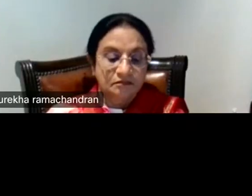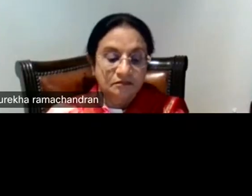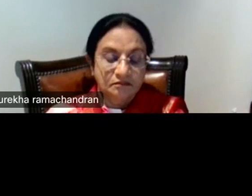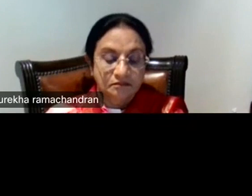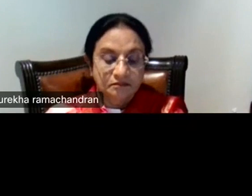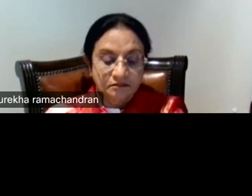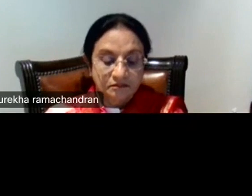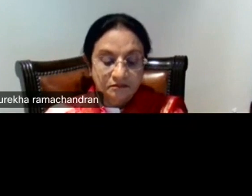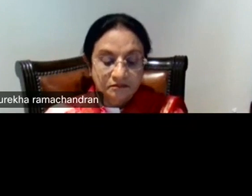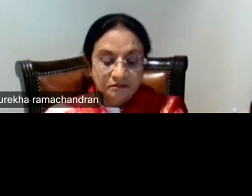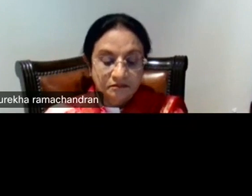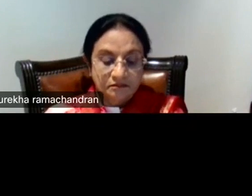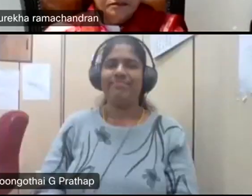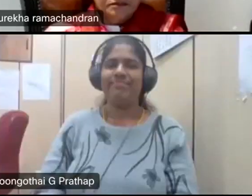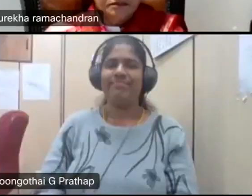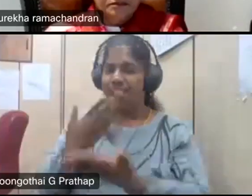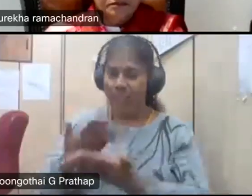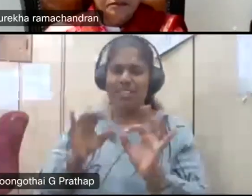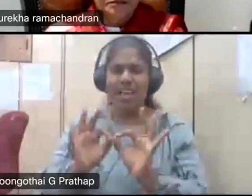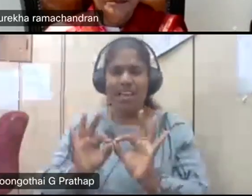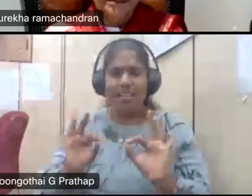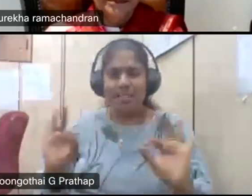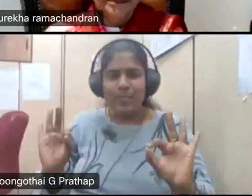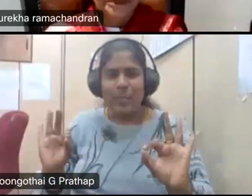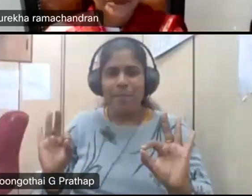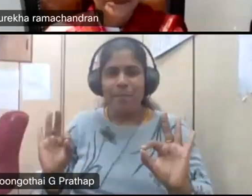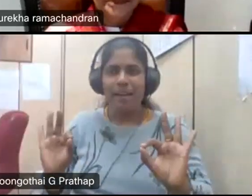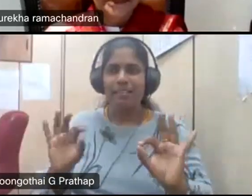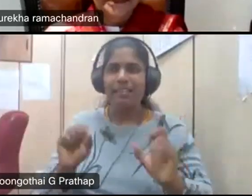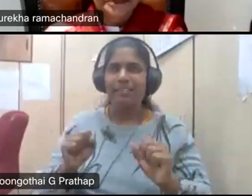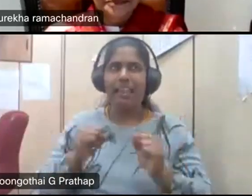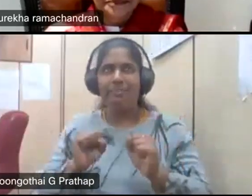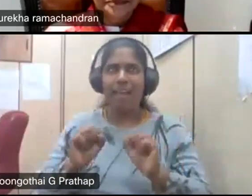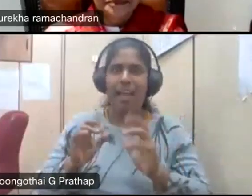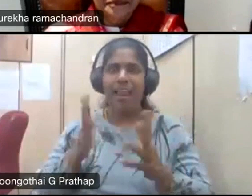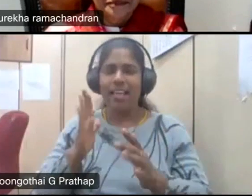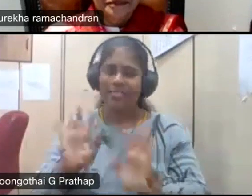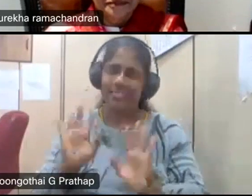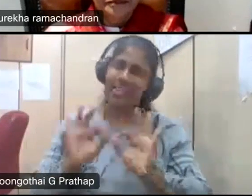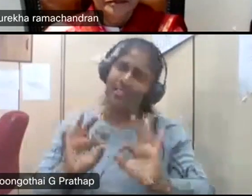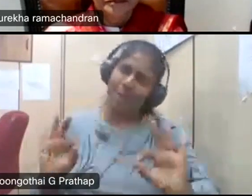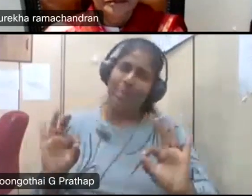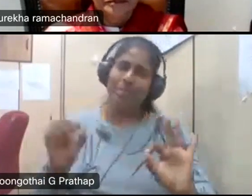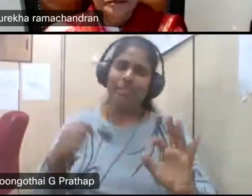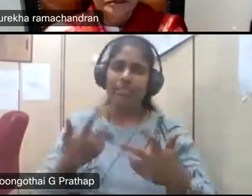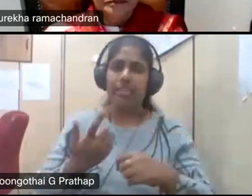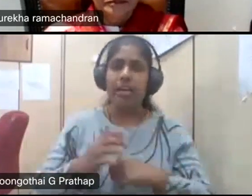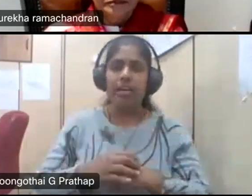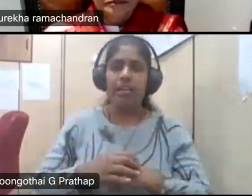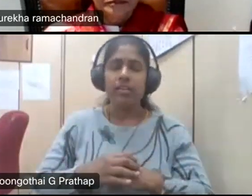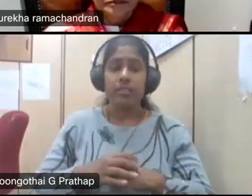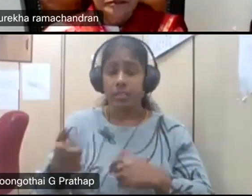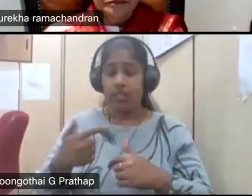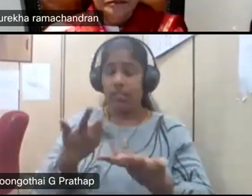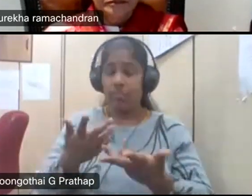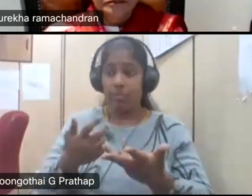you very much, sir, for that simple, uncomplicated presentation. I can be a very difficult topic, frankly, for all of us